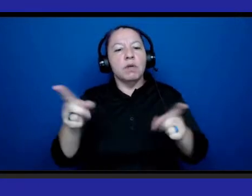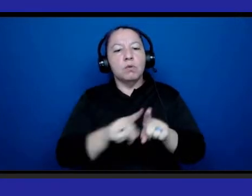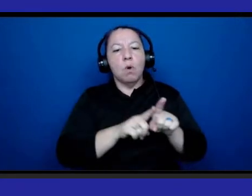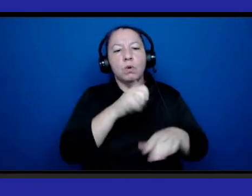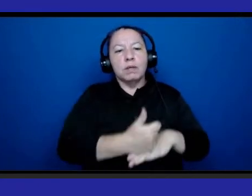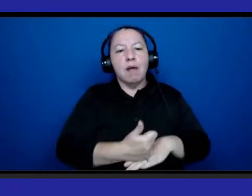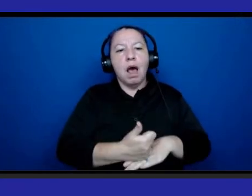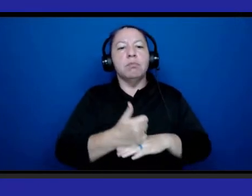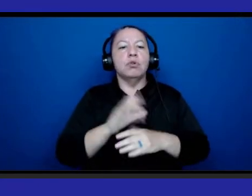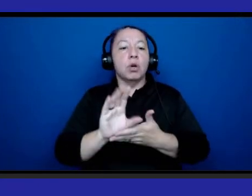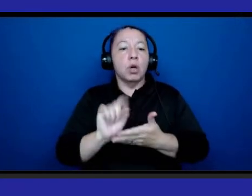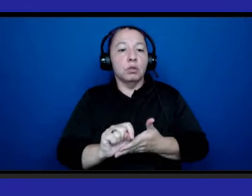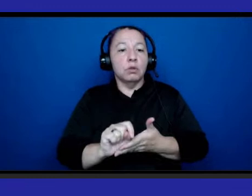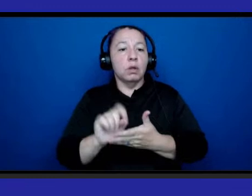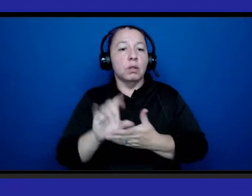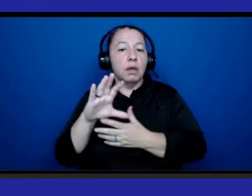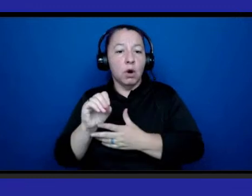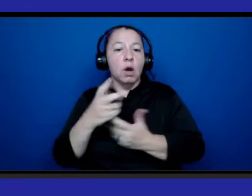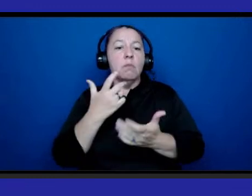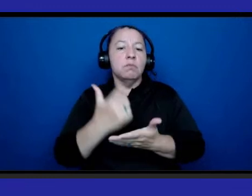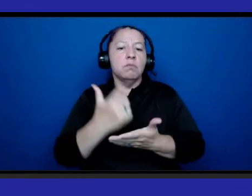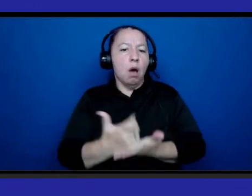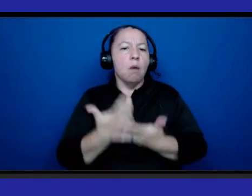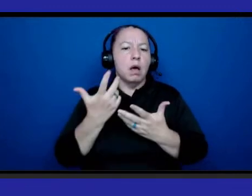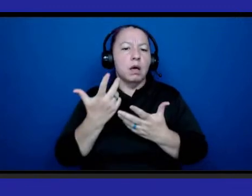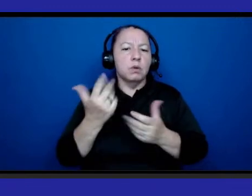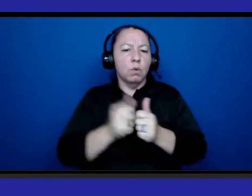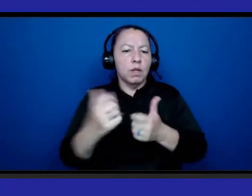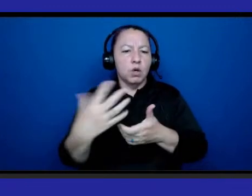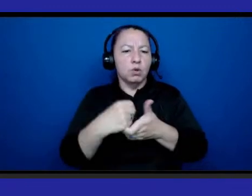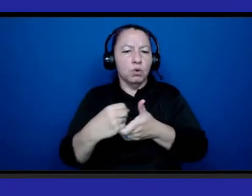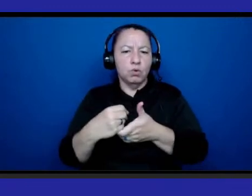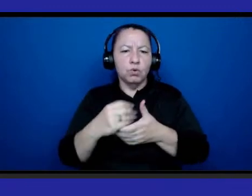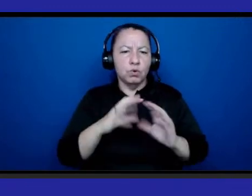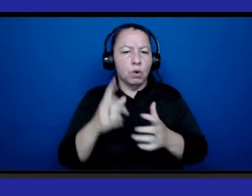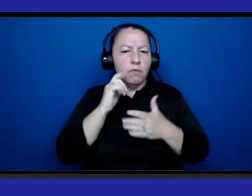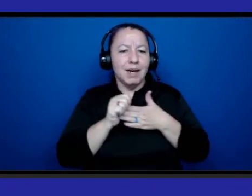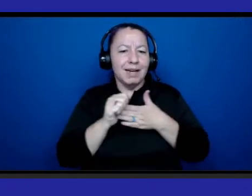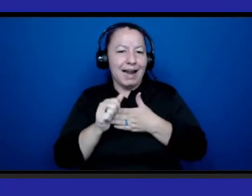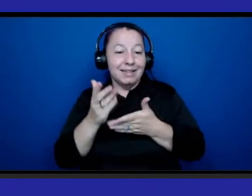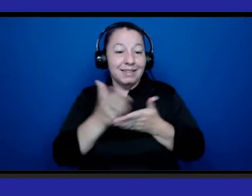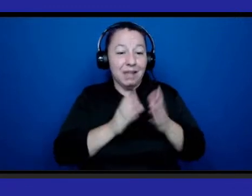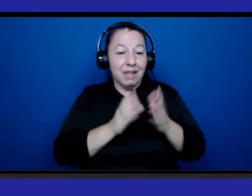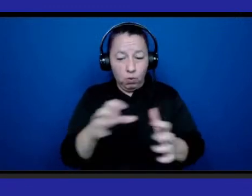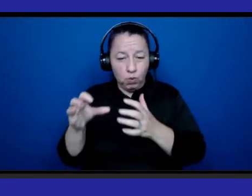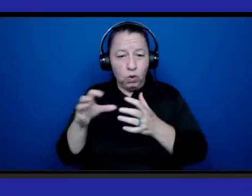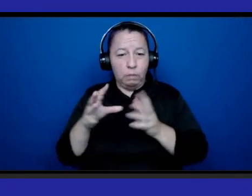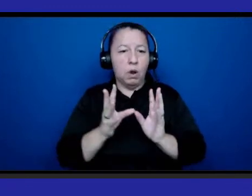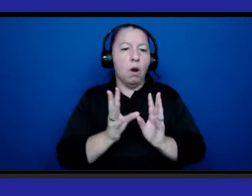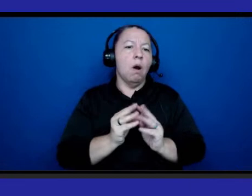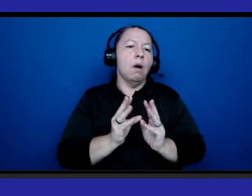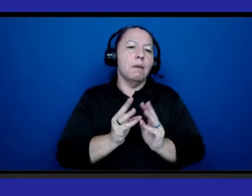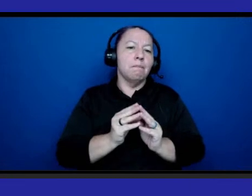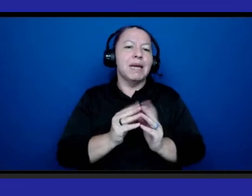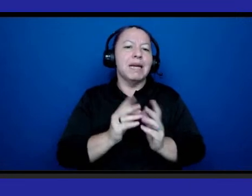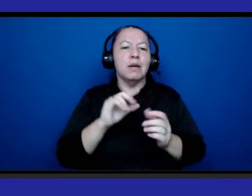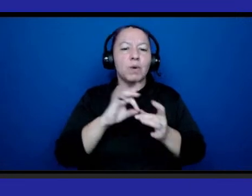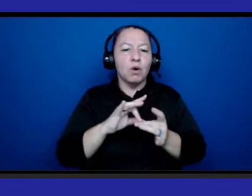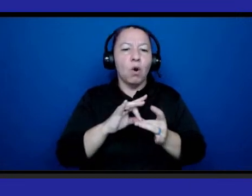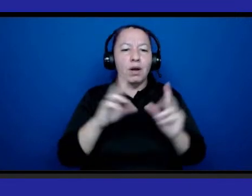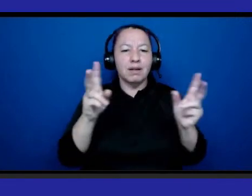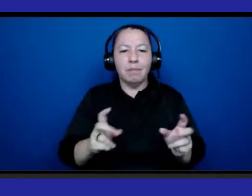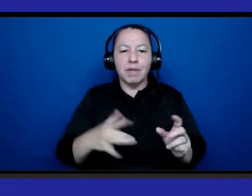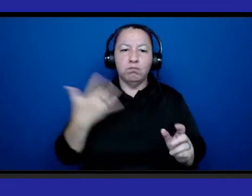to help us with the inclusion group in terms of guidance. Some of the groups are meeting on topics that are very sensitive, and so we wanted to